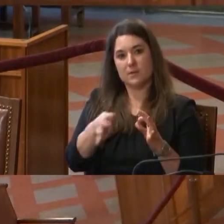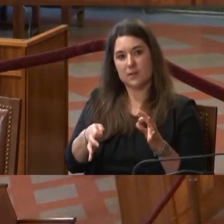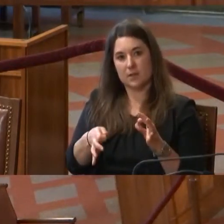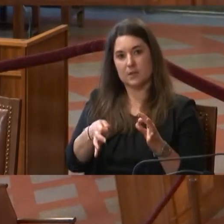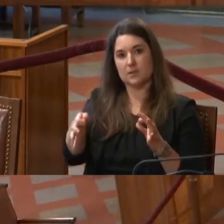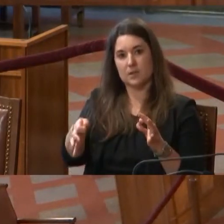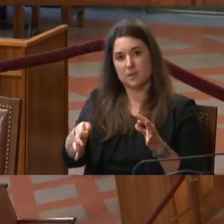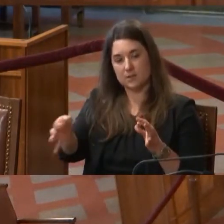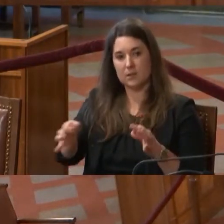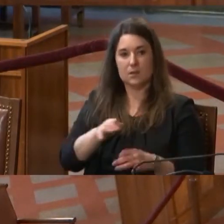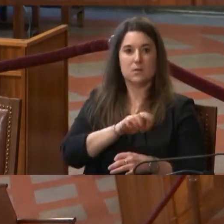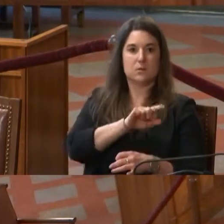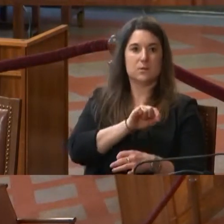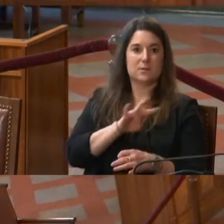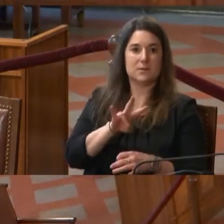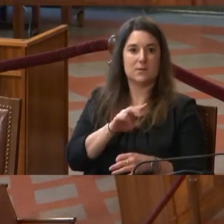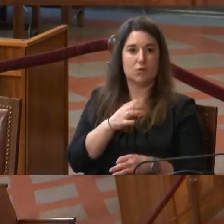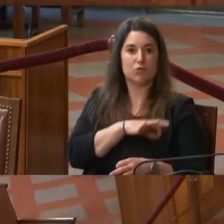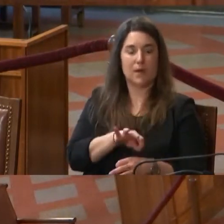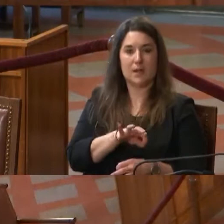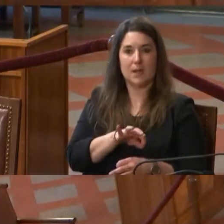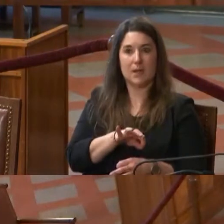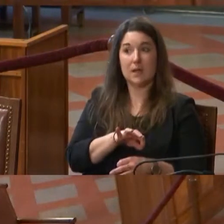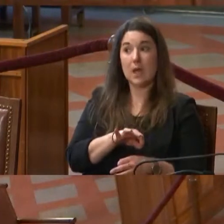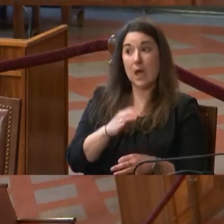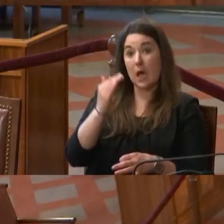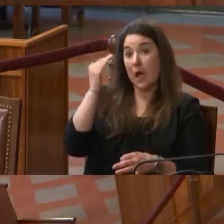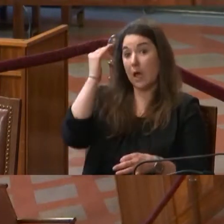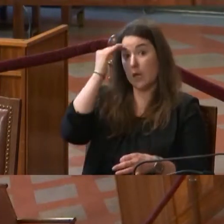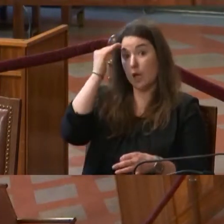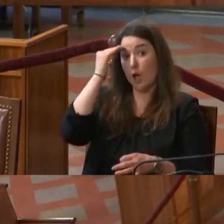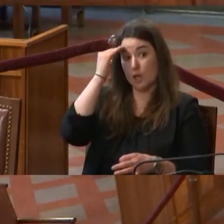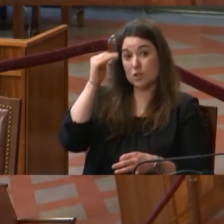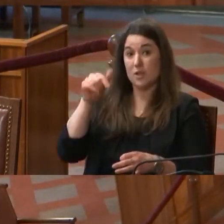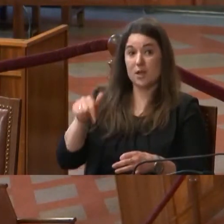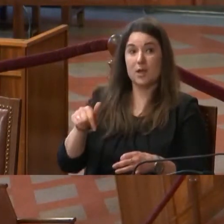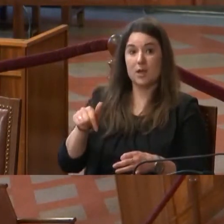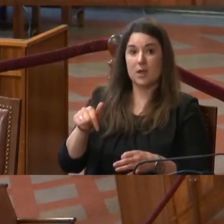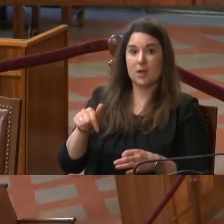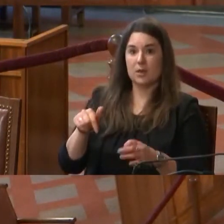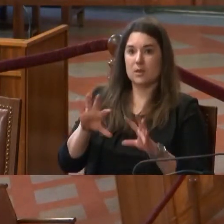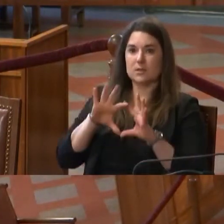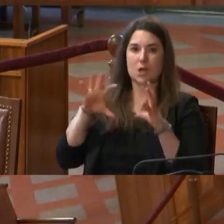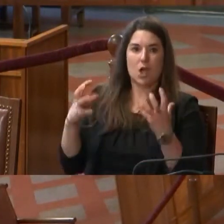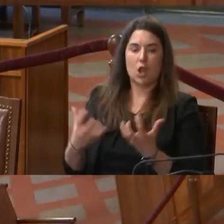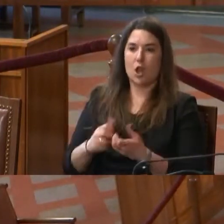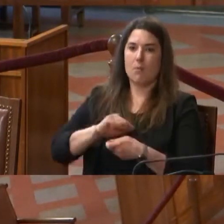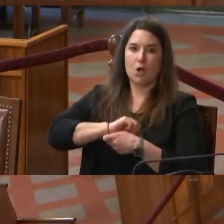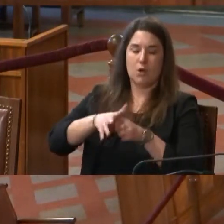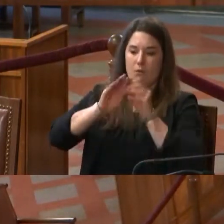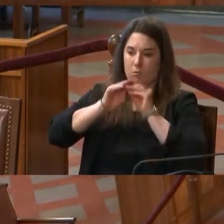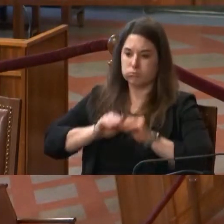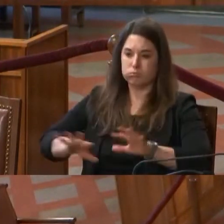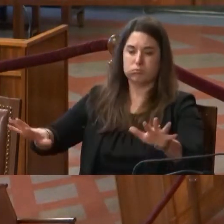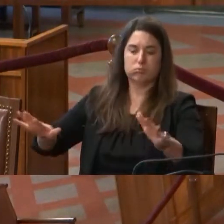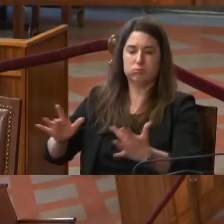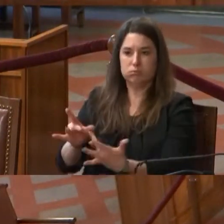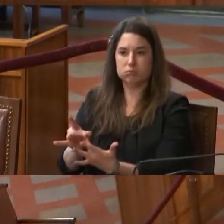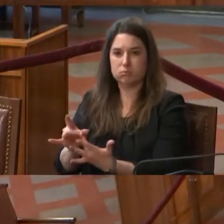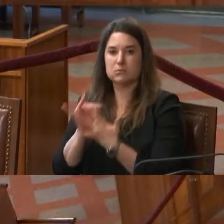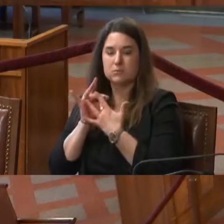the 2007 credit. I acknowledge that this is a global pandemic and a very